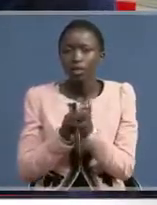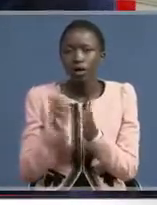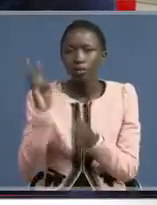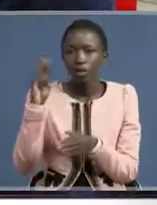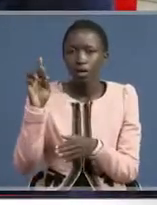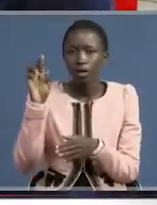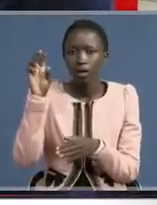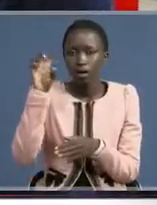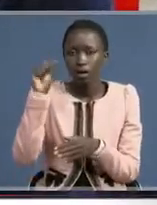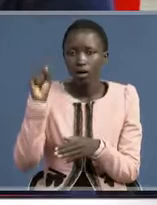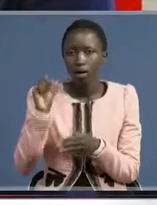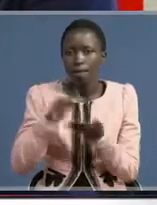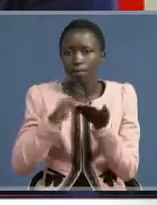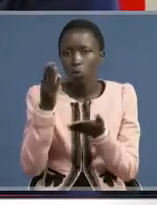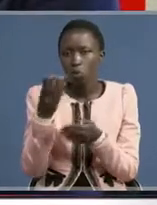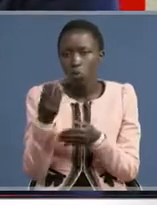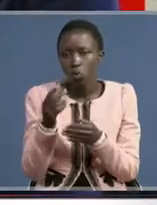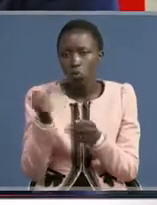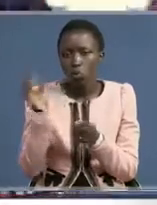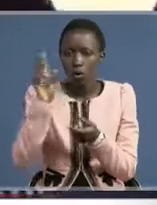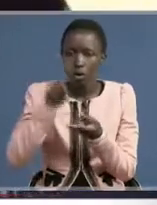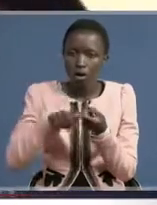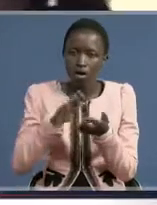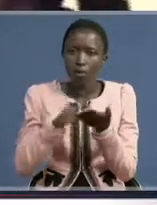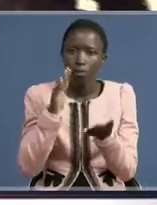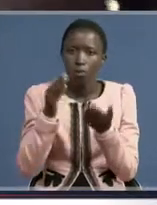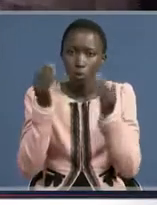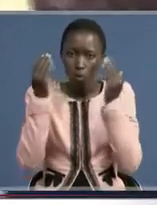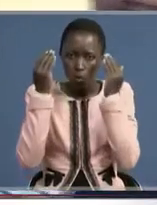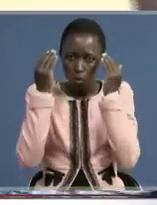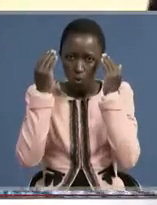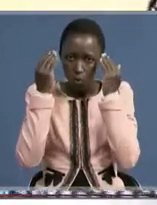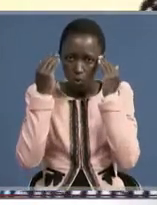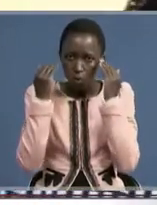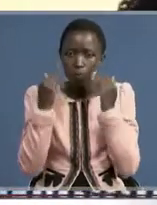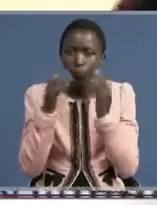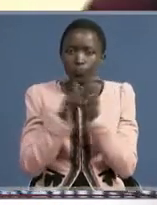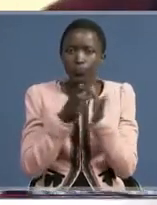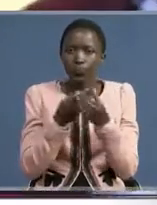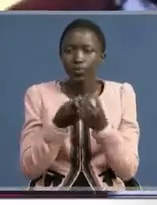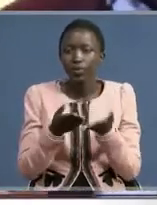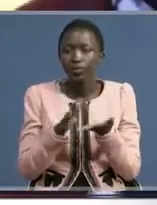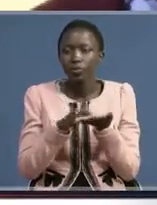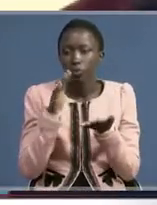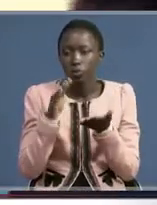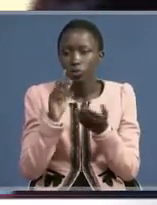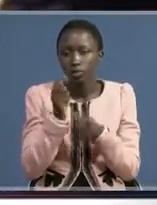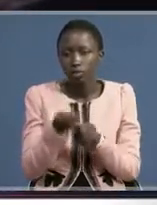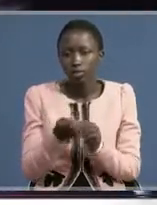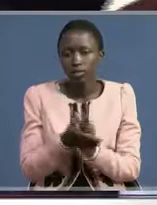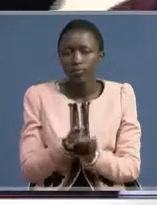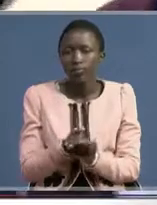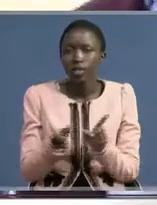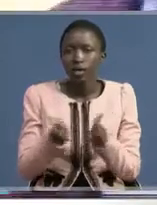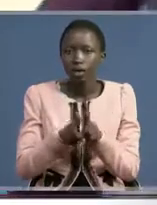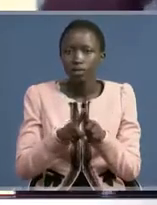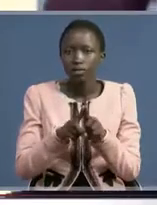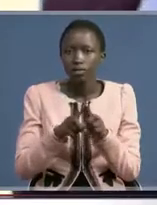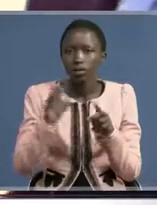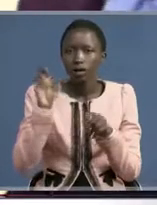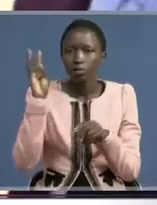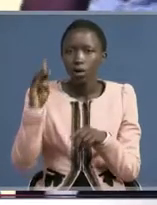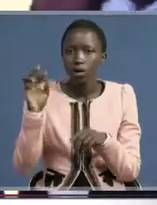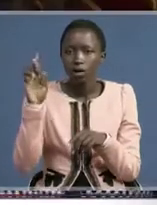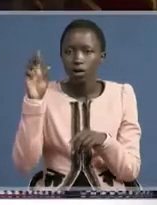had requested more cash to increase the number of courts as well as hire more judges. According to Justice